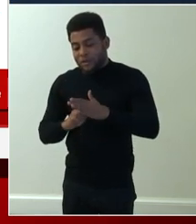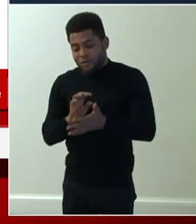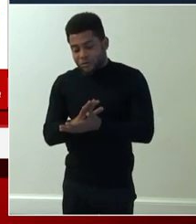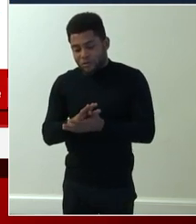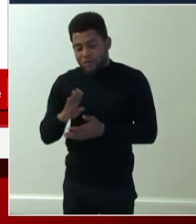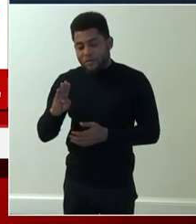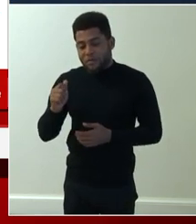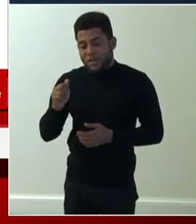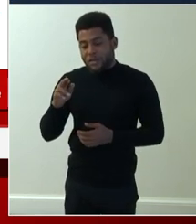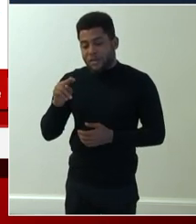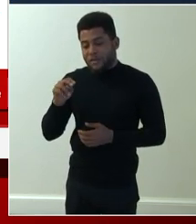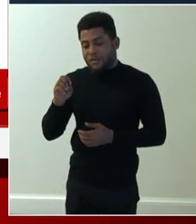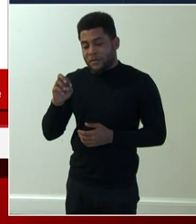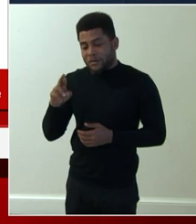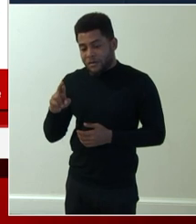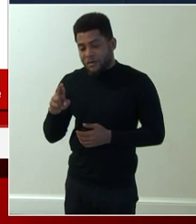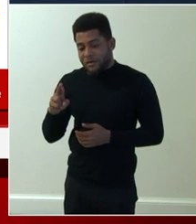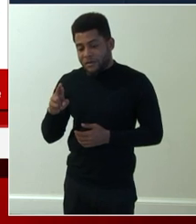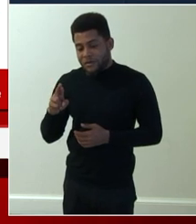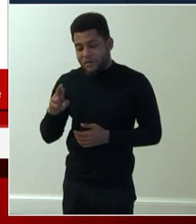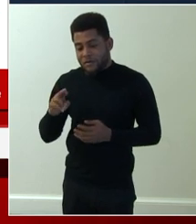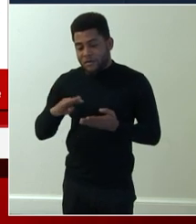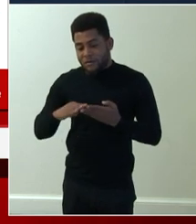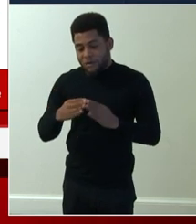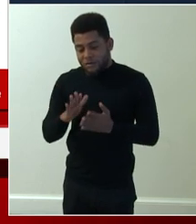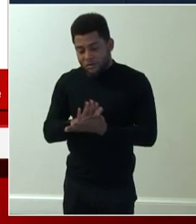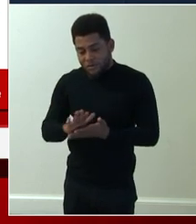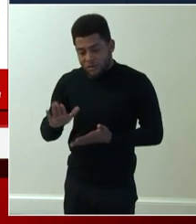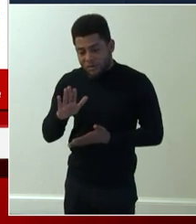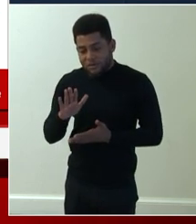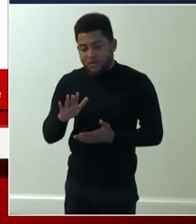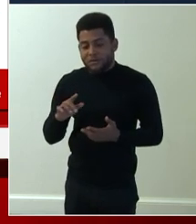Watkins, and McKinley Tech.